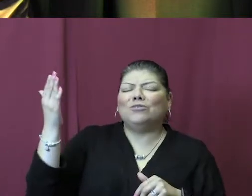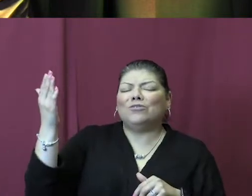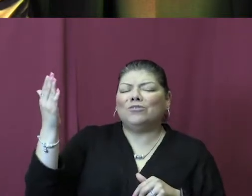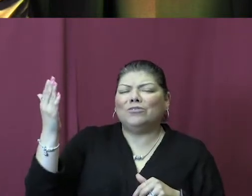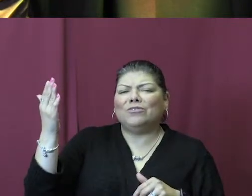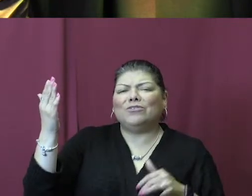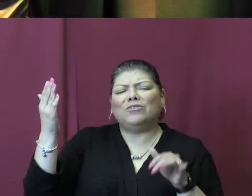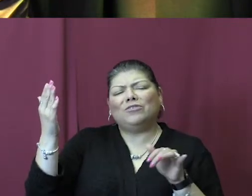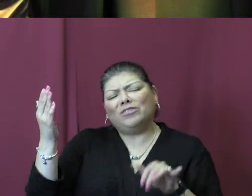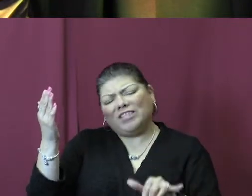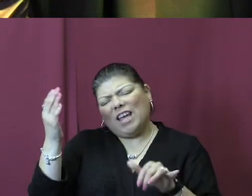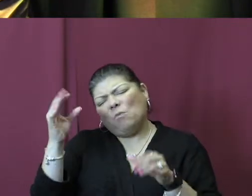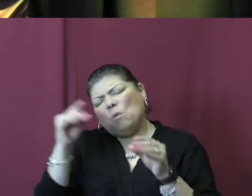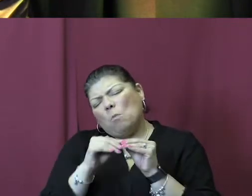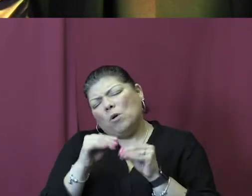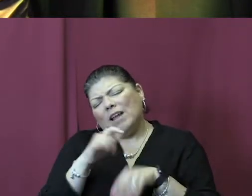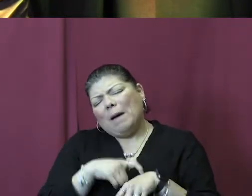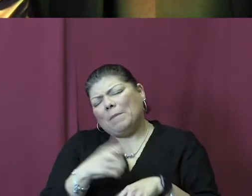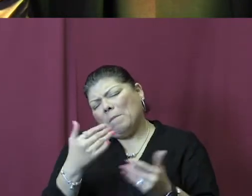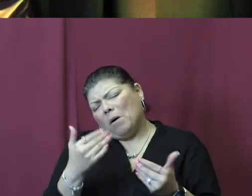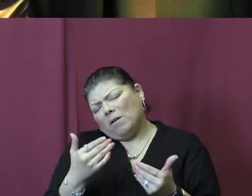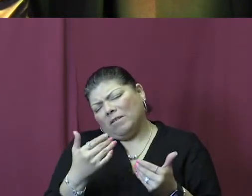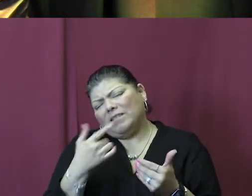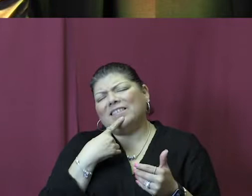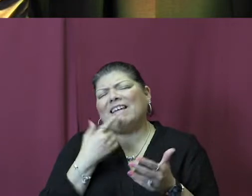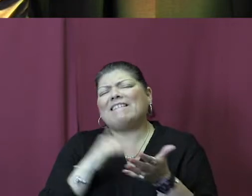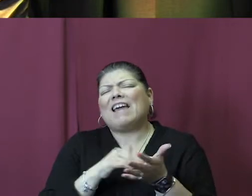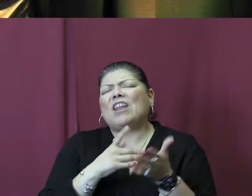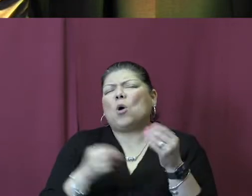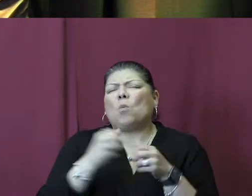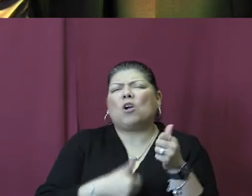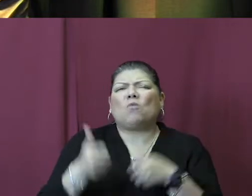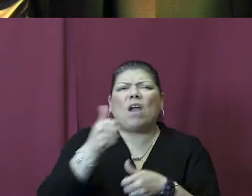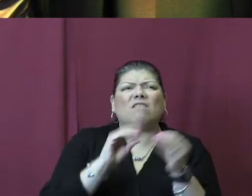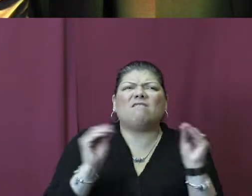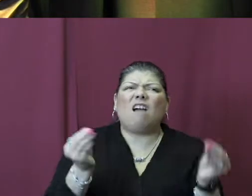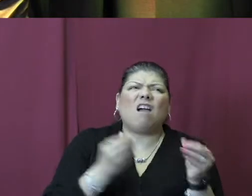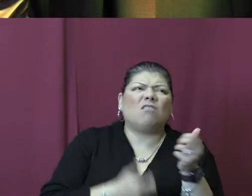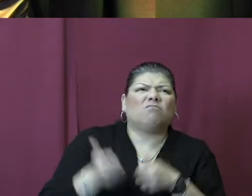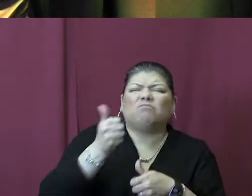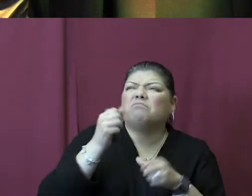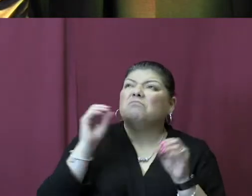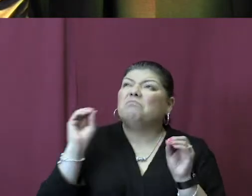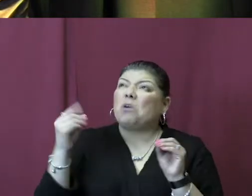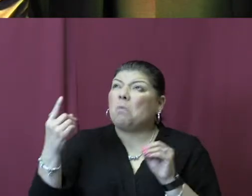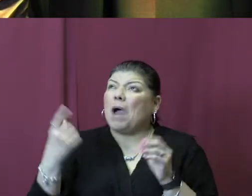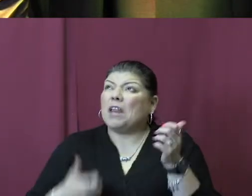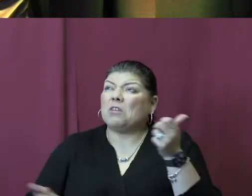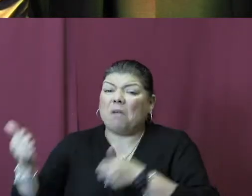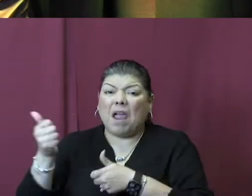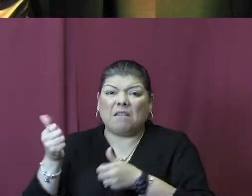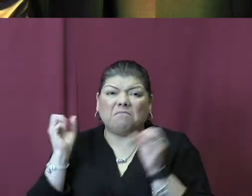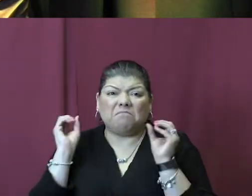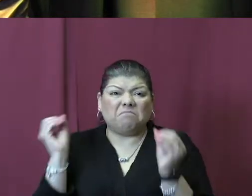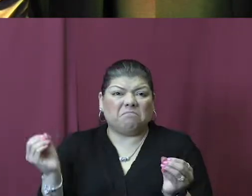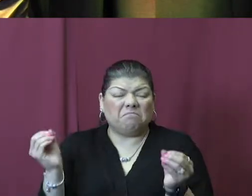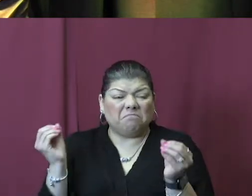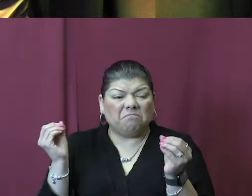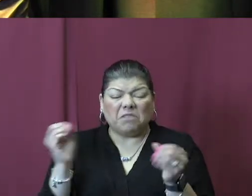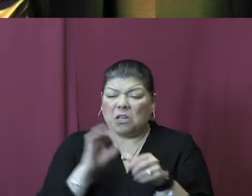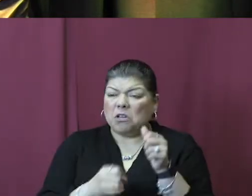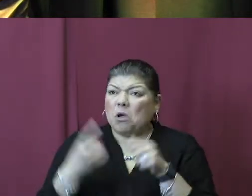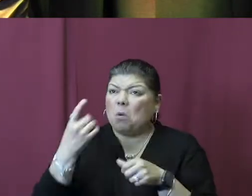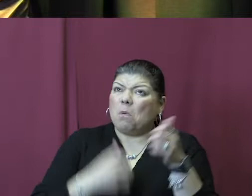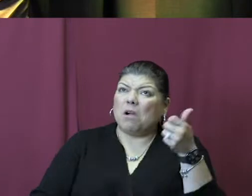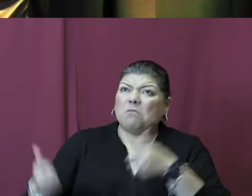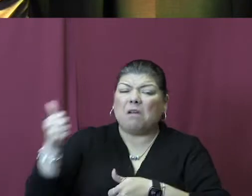Stay right there. Do it one more time. Nobody greater. Nobody greater. Come on. Nobody greater. Nobody greater. Nobody